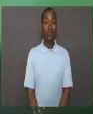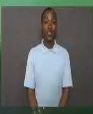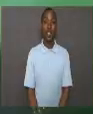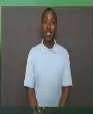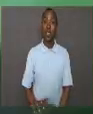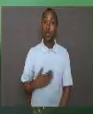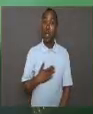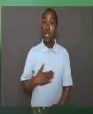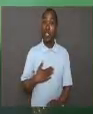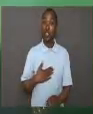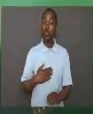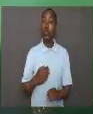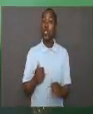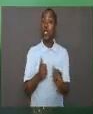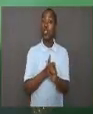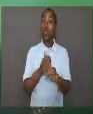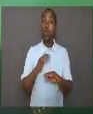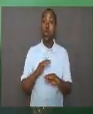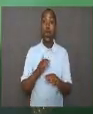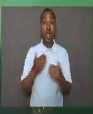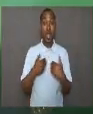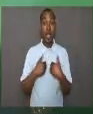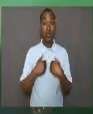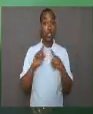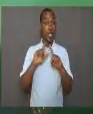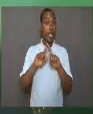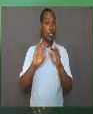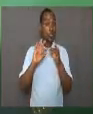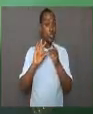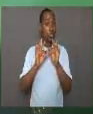Please define the following terms: